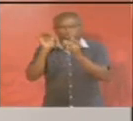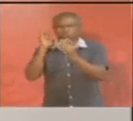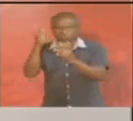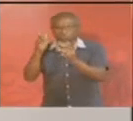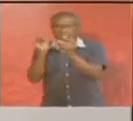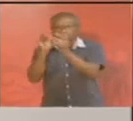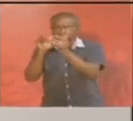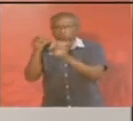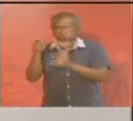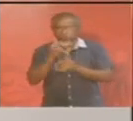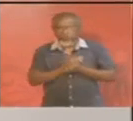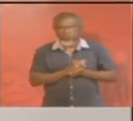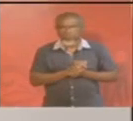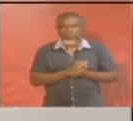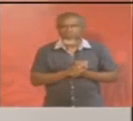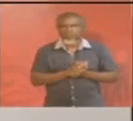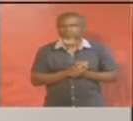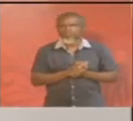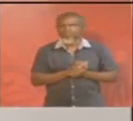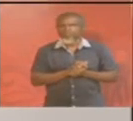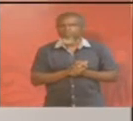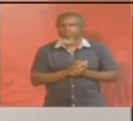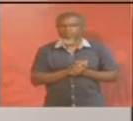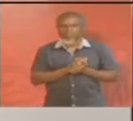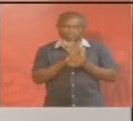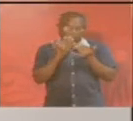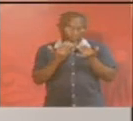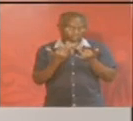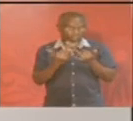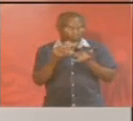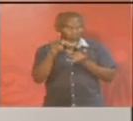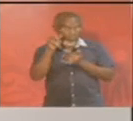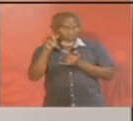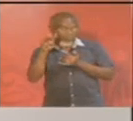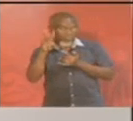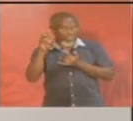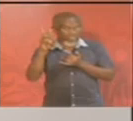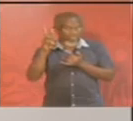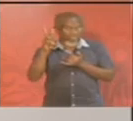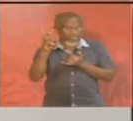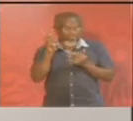Amor. We now go to TV6. We are ready for your questions.